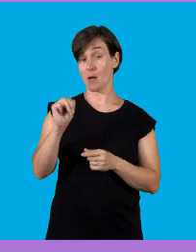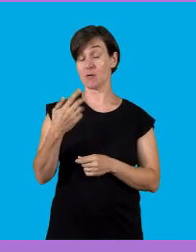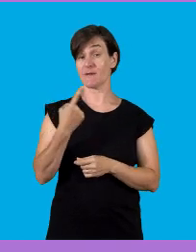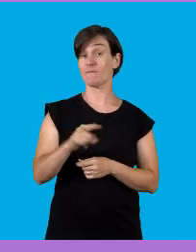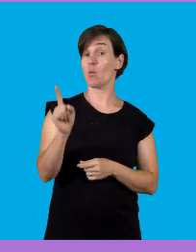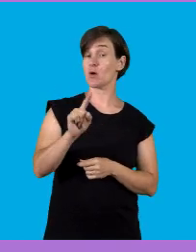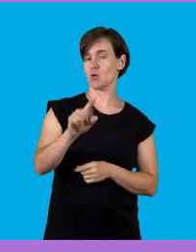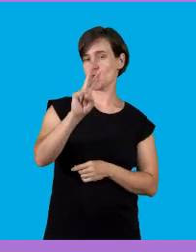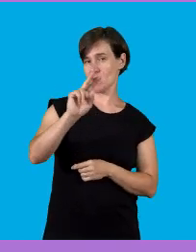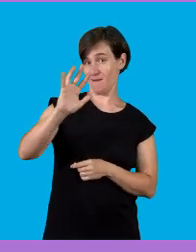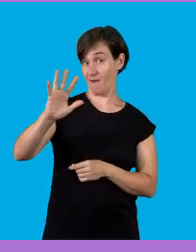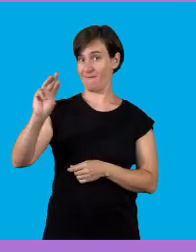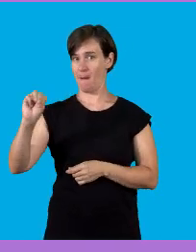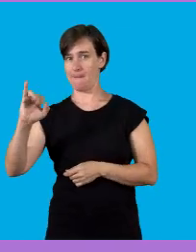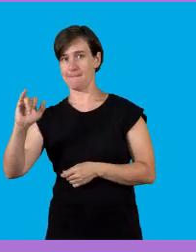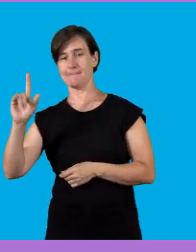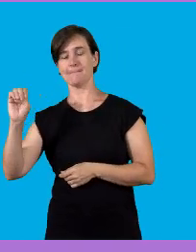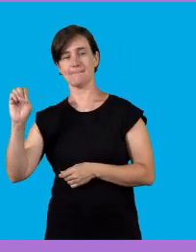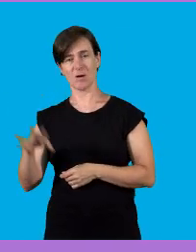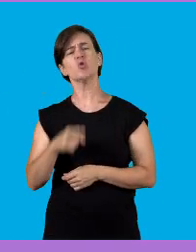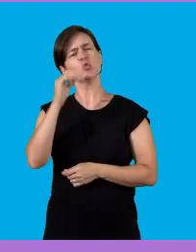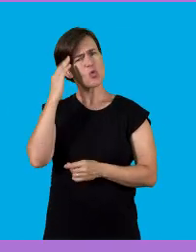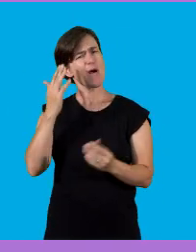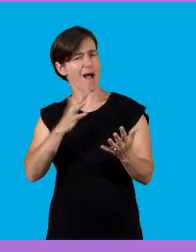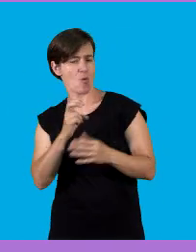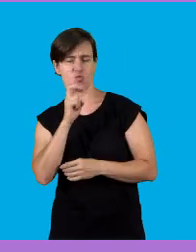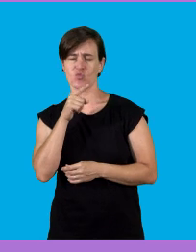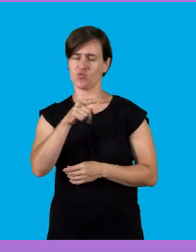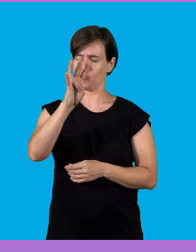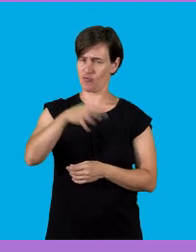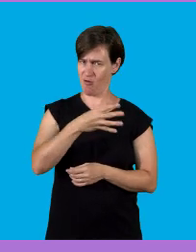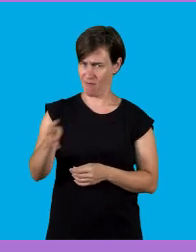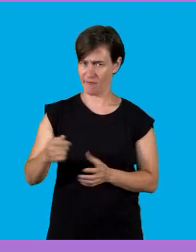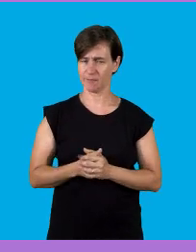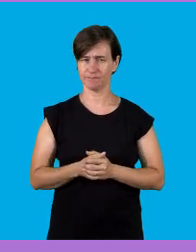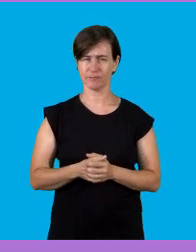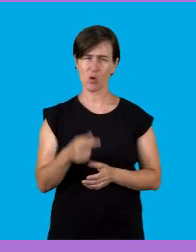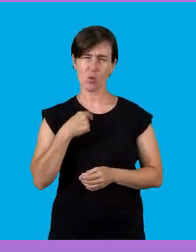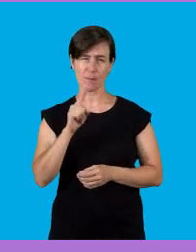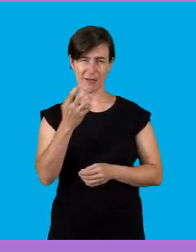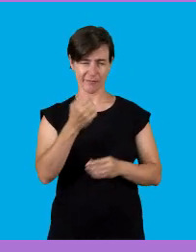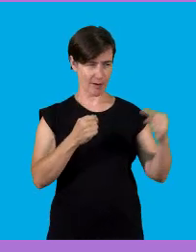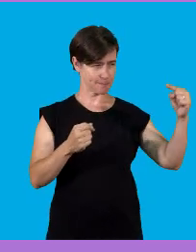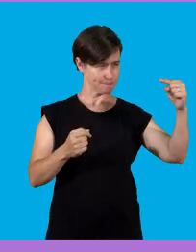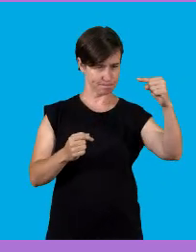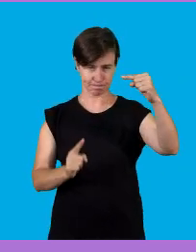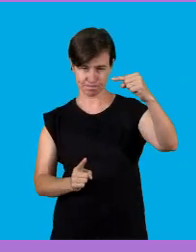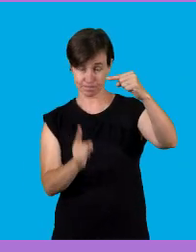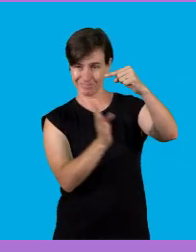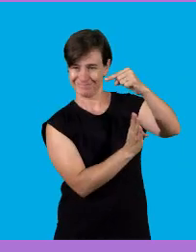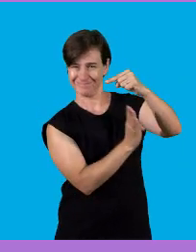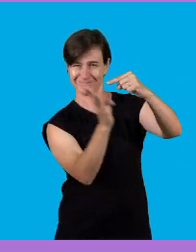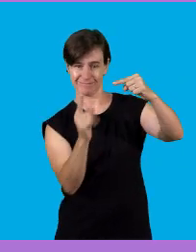in 25 miles. Now we know how to work with the graph. We need to find the 2 points where they intersect, right, where